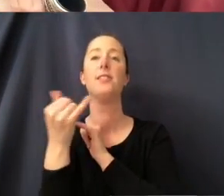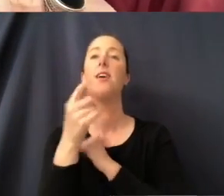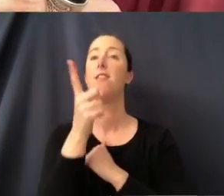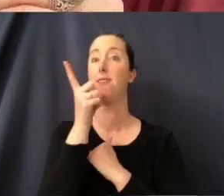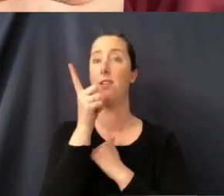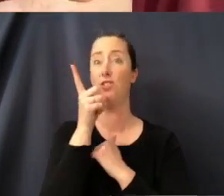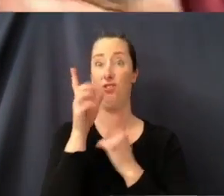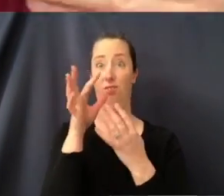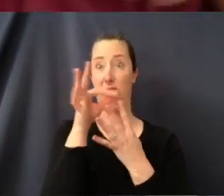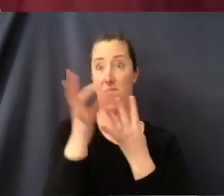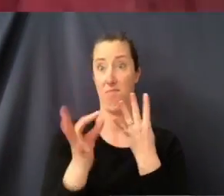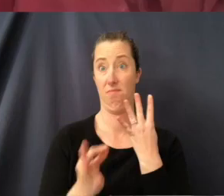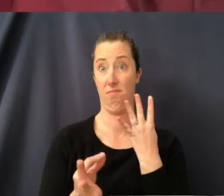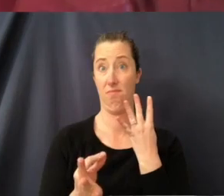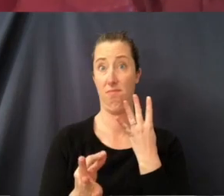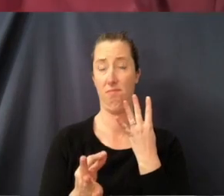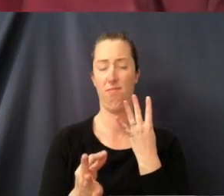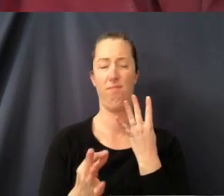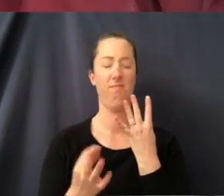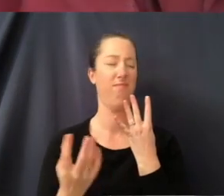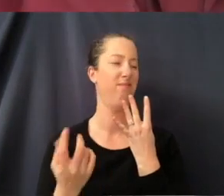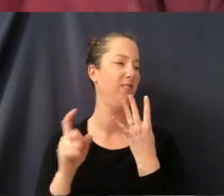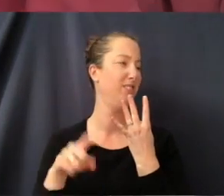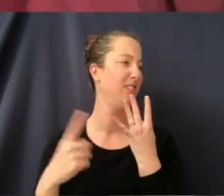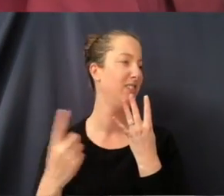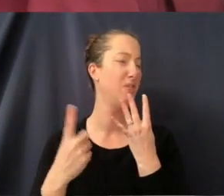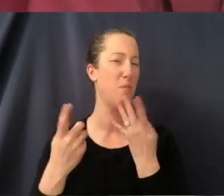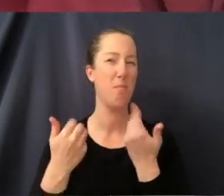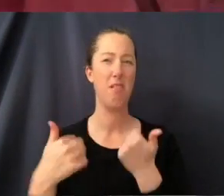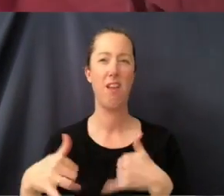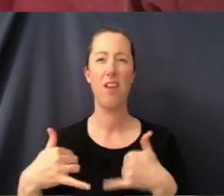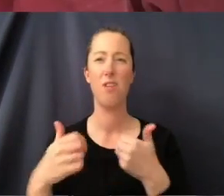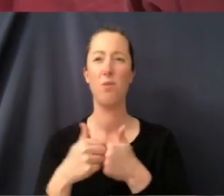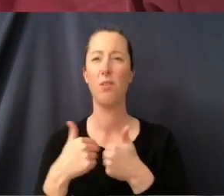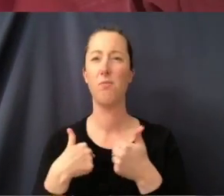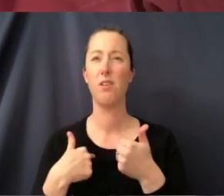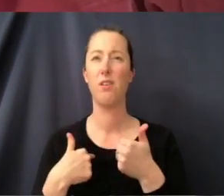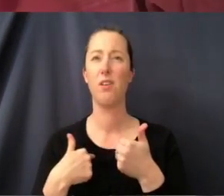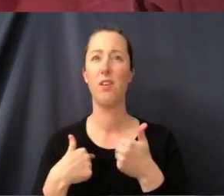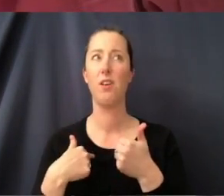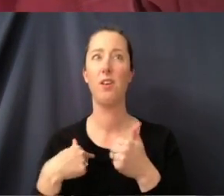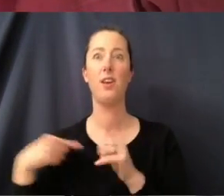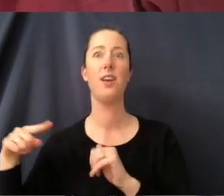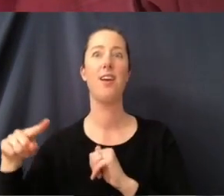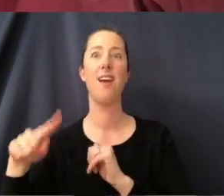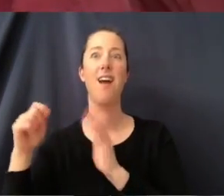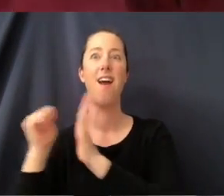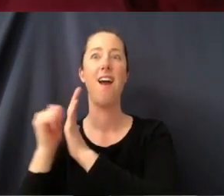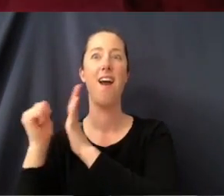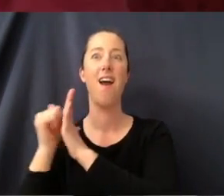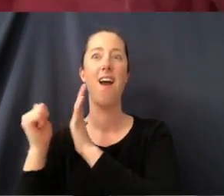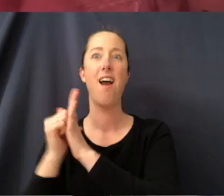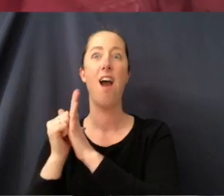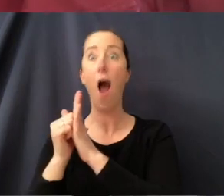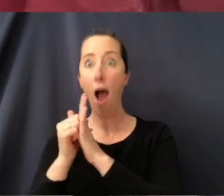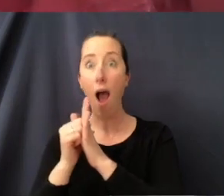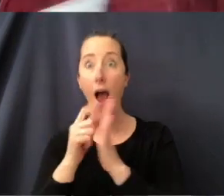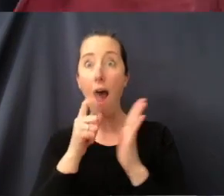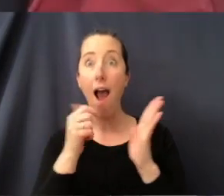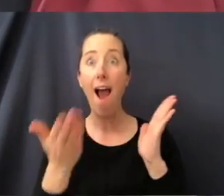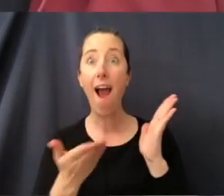and lunch. If I only had somebody to try this with. Hey, look who's